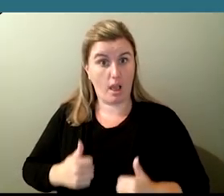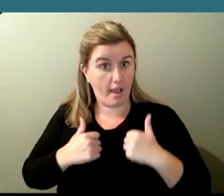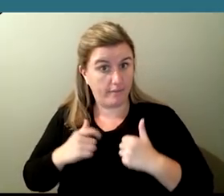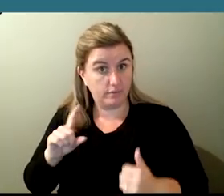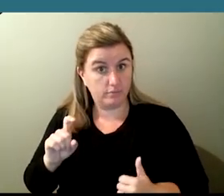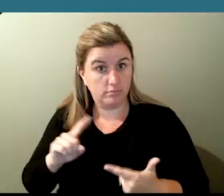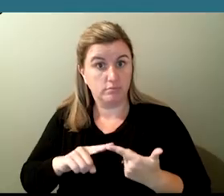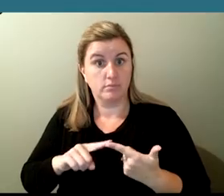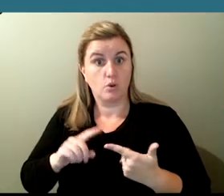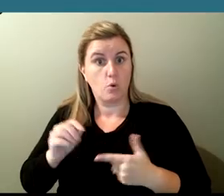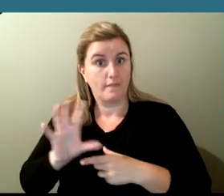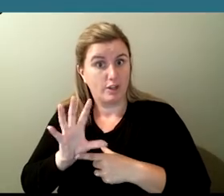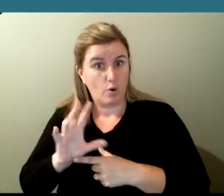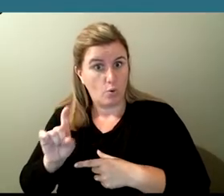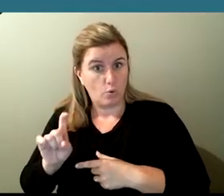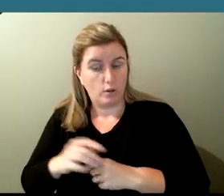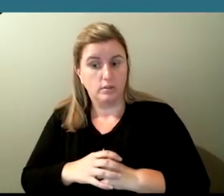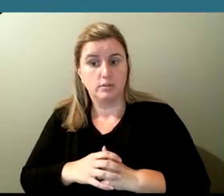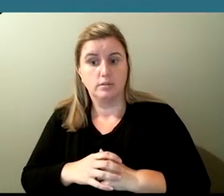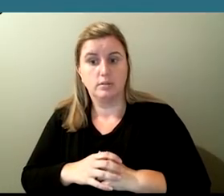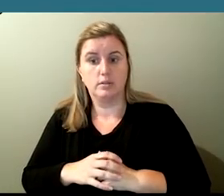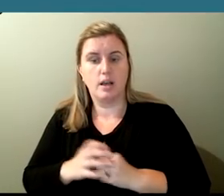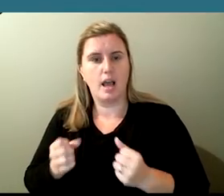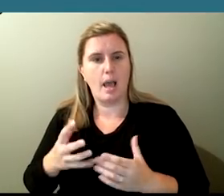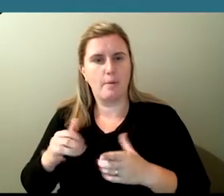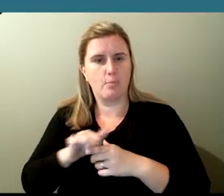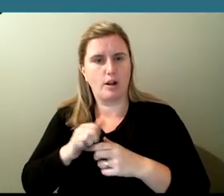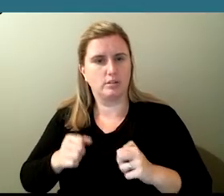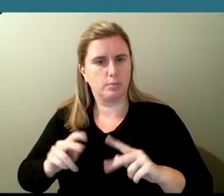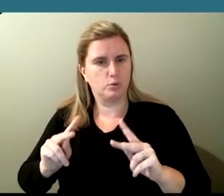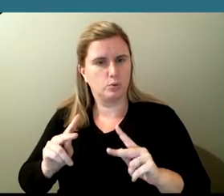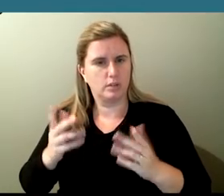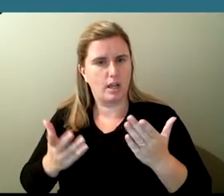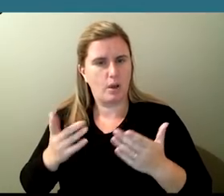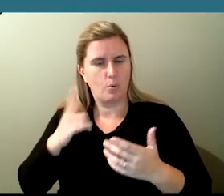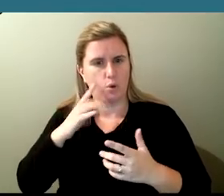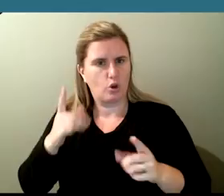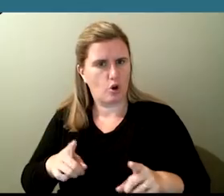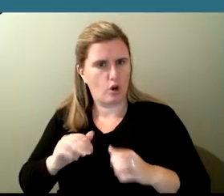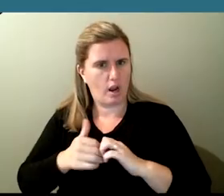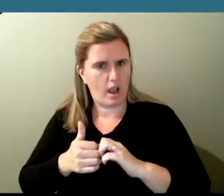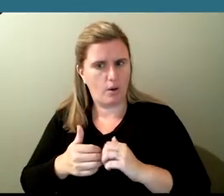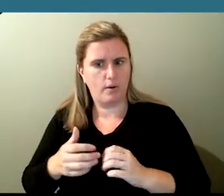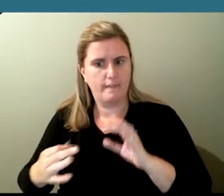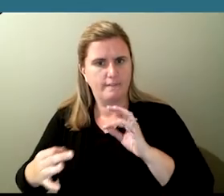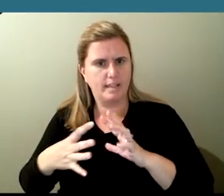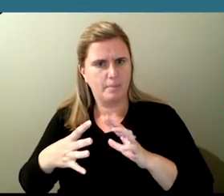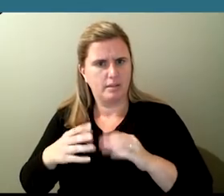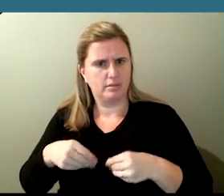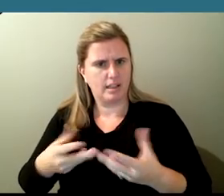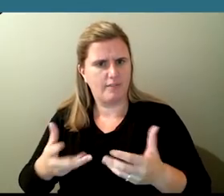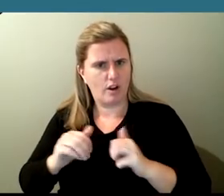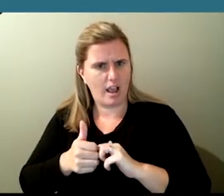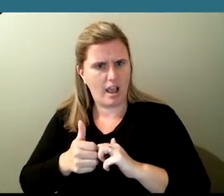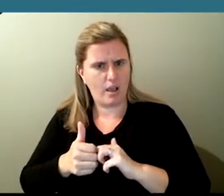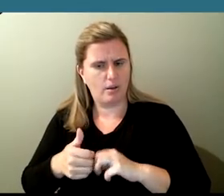modeled via video? How many practice opportunities? How is that going to occur? How is feedback going to be delivered? Taking